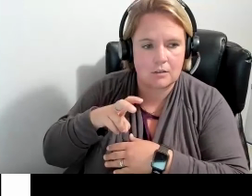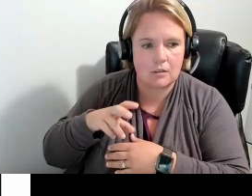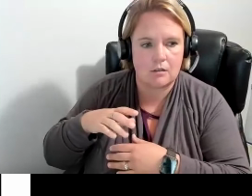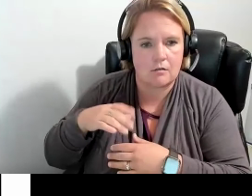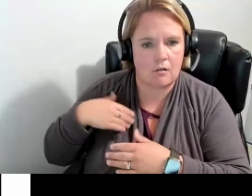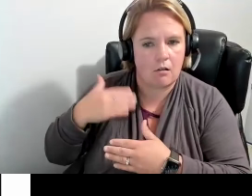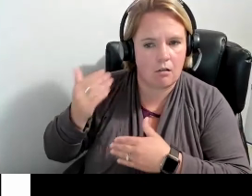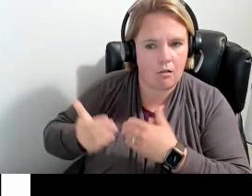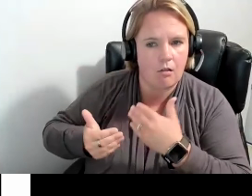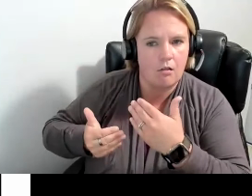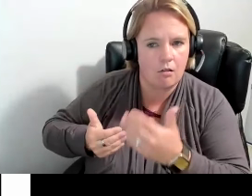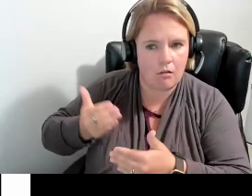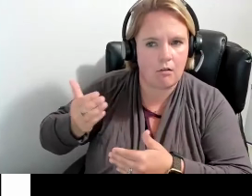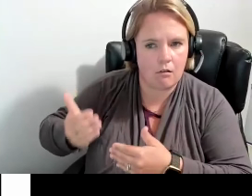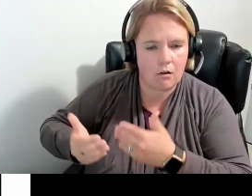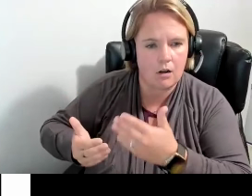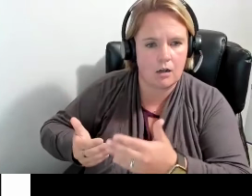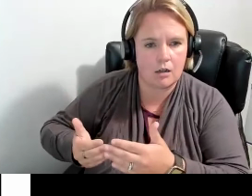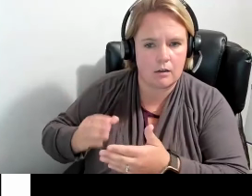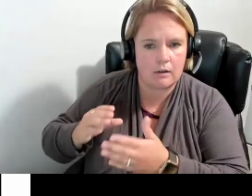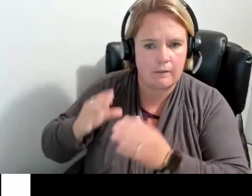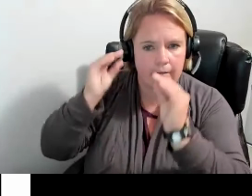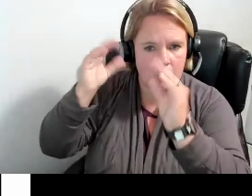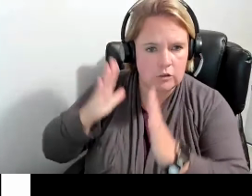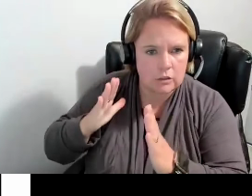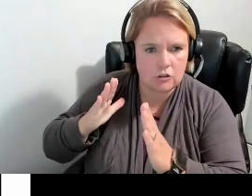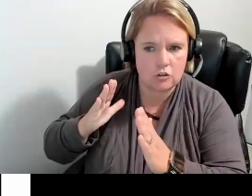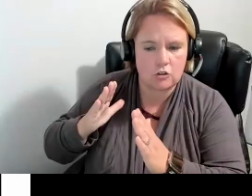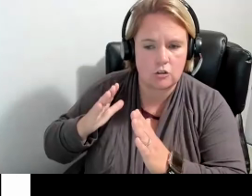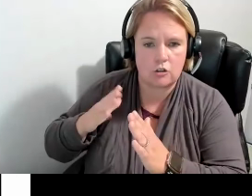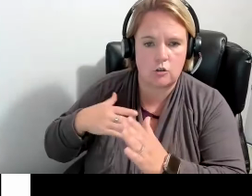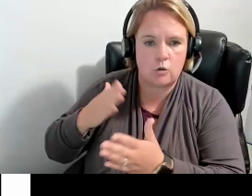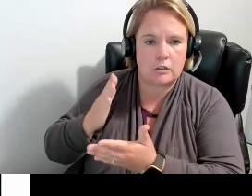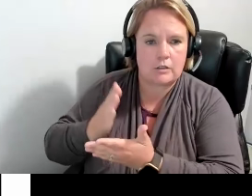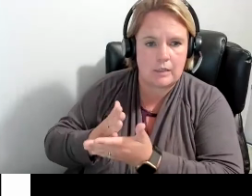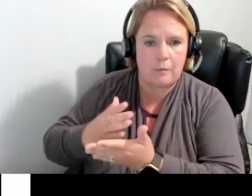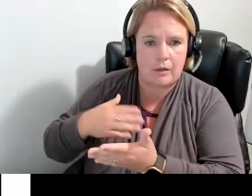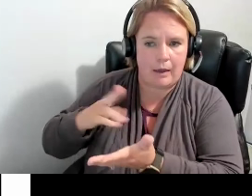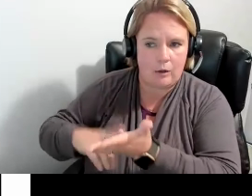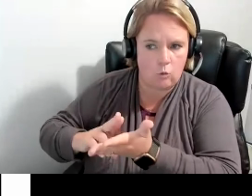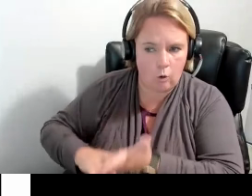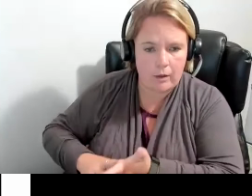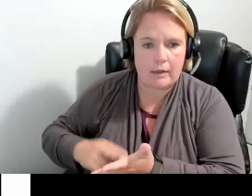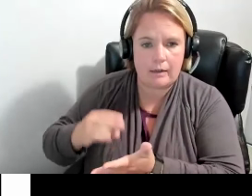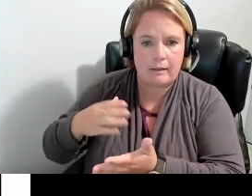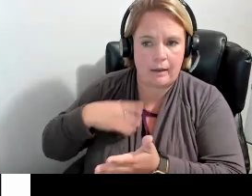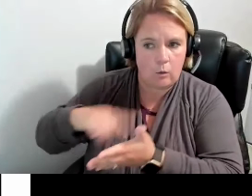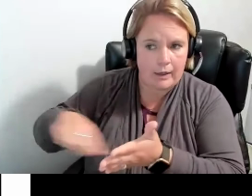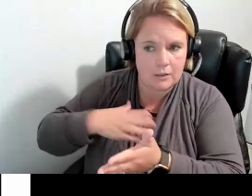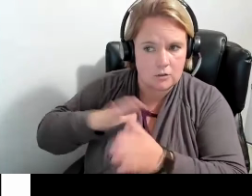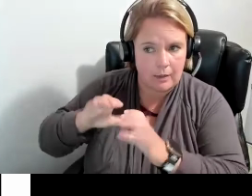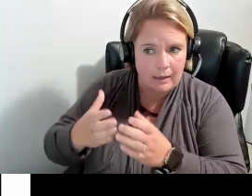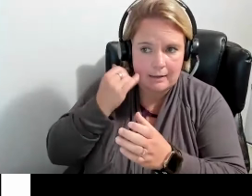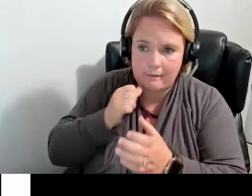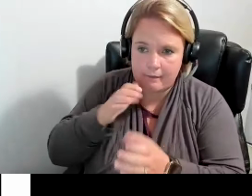time because, you know, for teachers, it's like, hey, you're hurting the enrollment in my class. And what if they cancel my class because I don't have enough students? So it